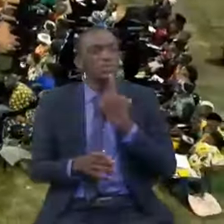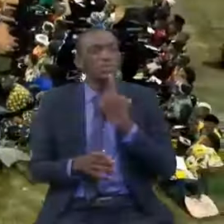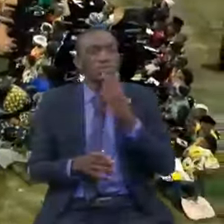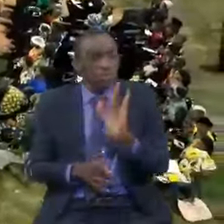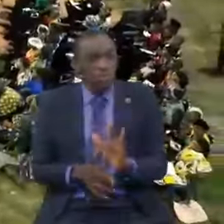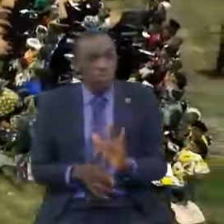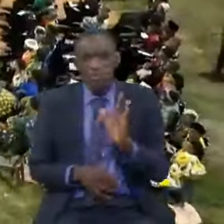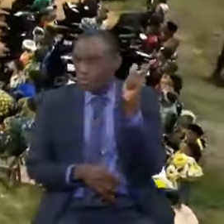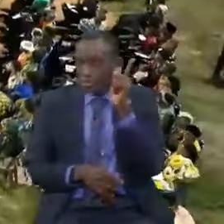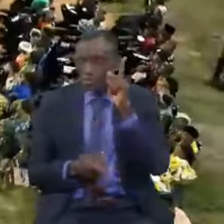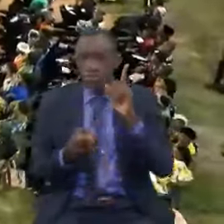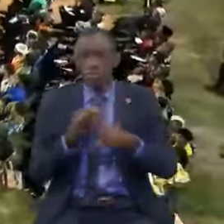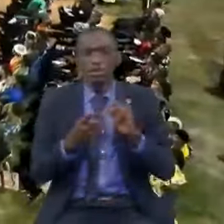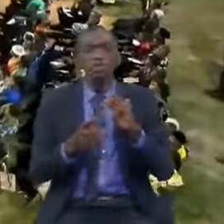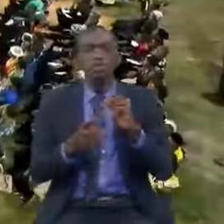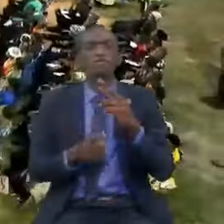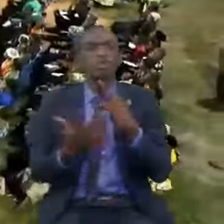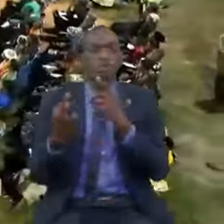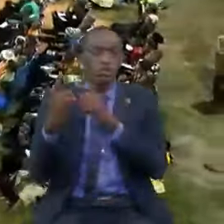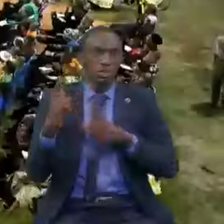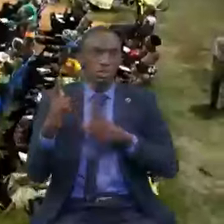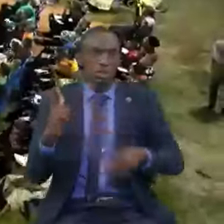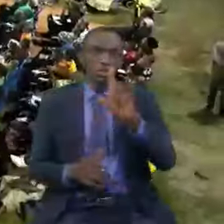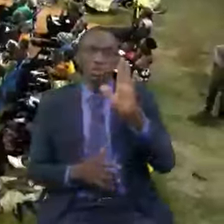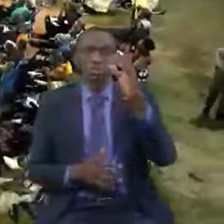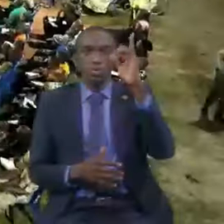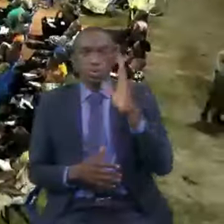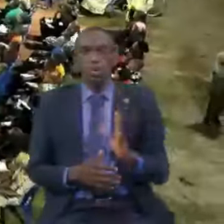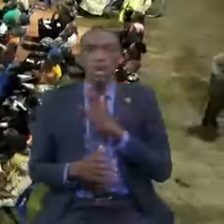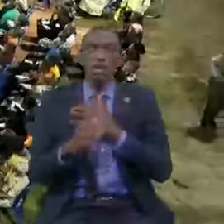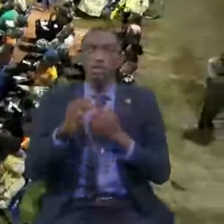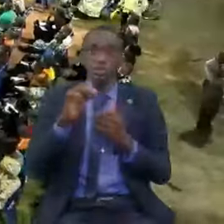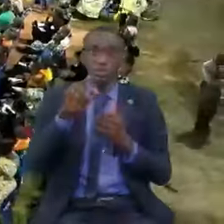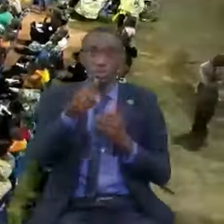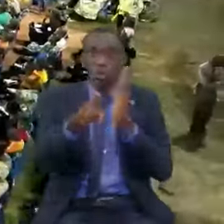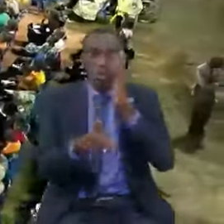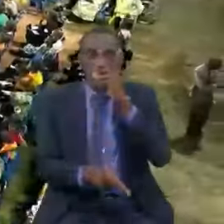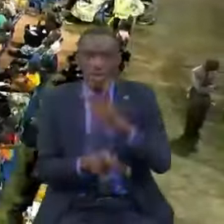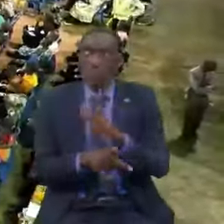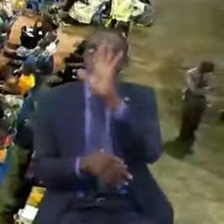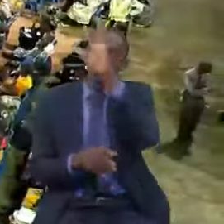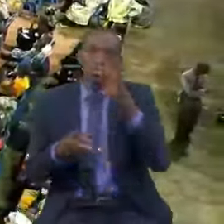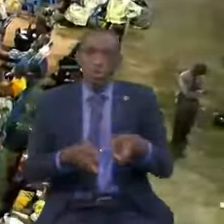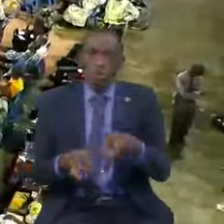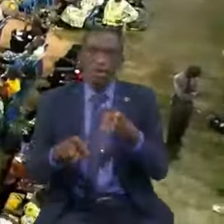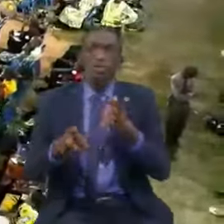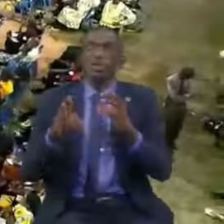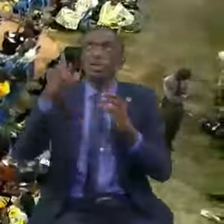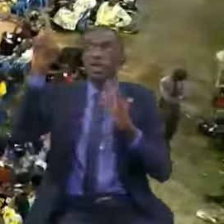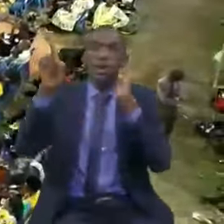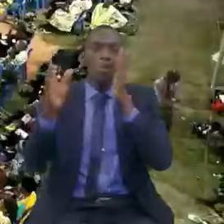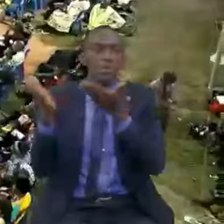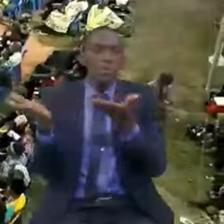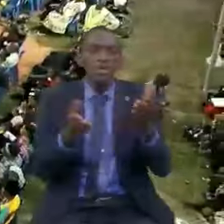your God, and you will keep his way, I will bring none of these diseases upon you, which